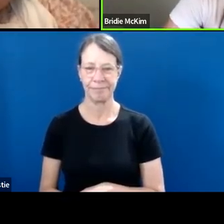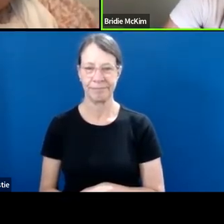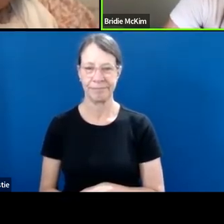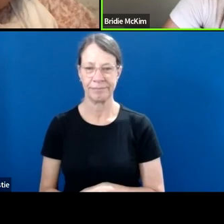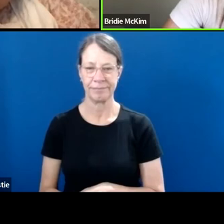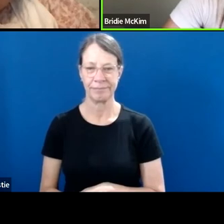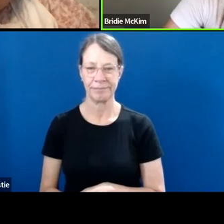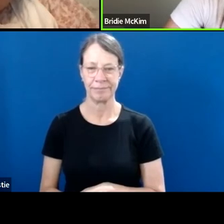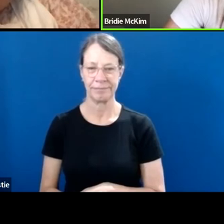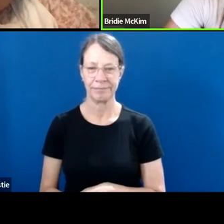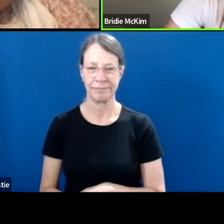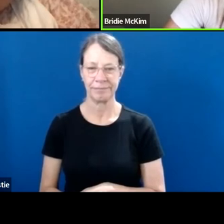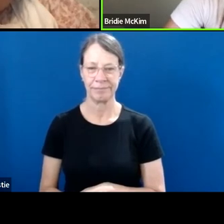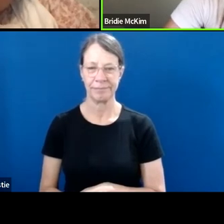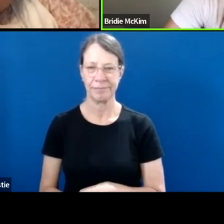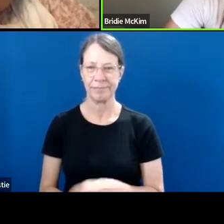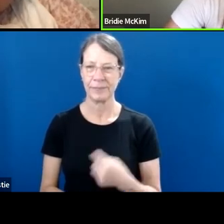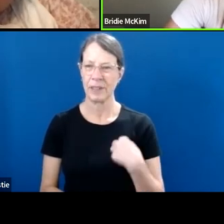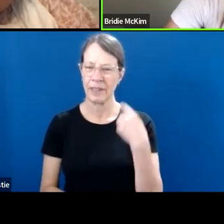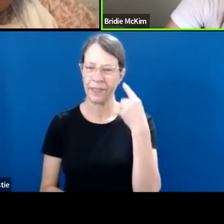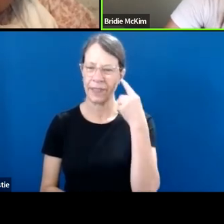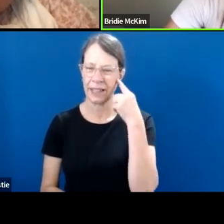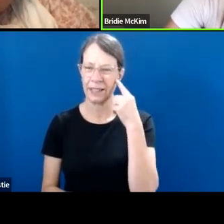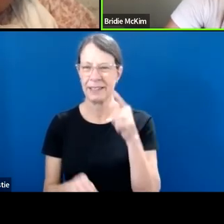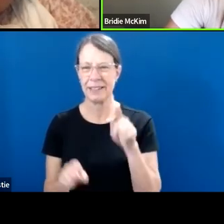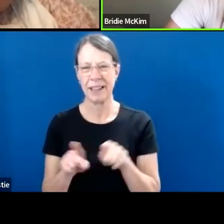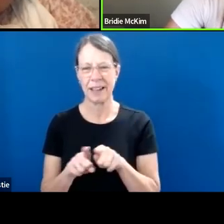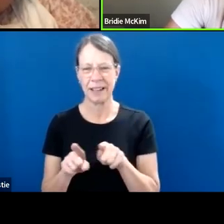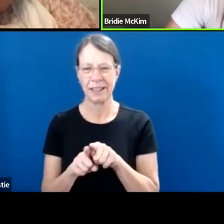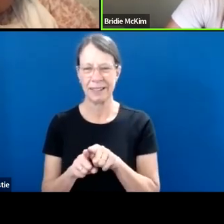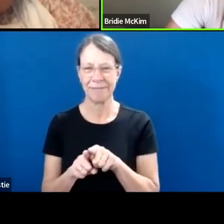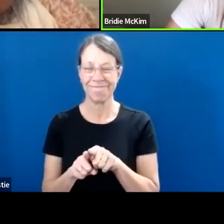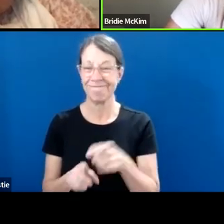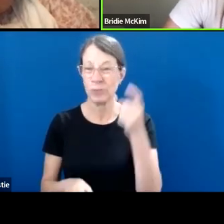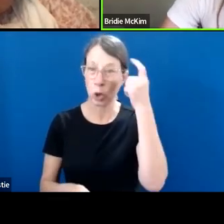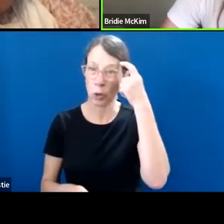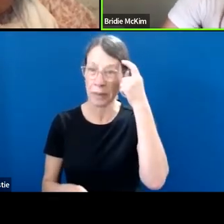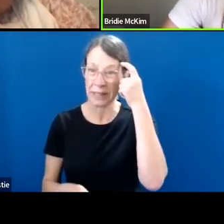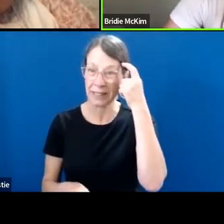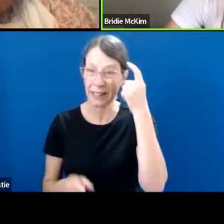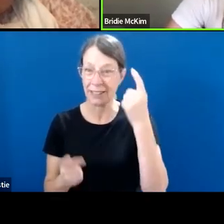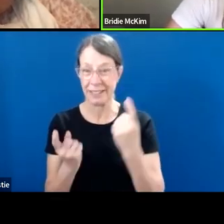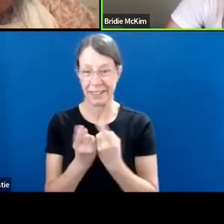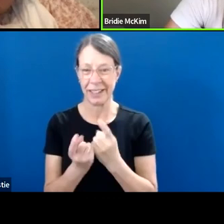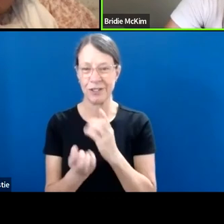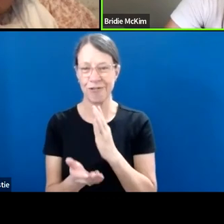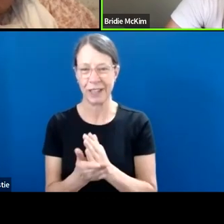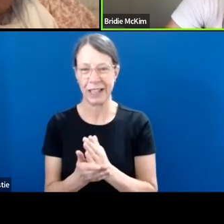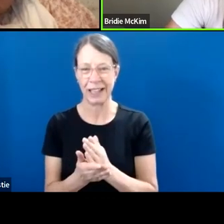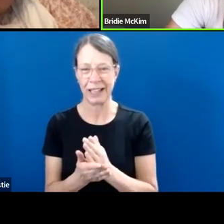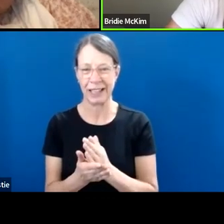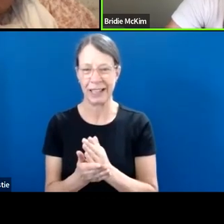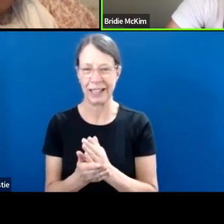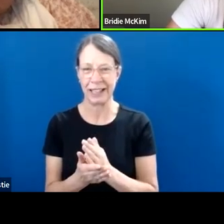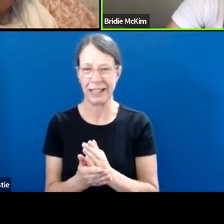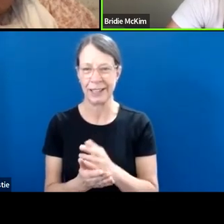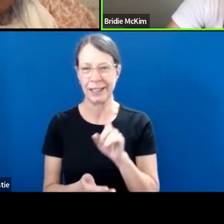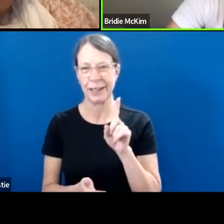it's kind of things that people can just kind of common sense things, but I think in this space people can be really